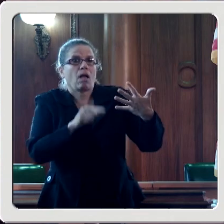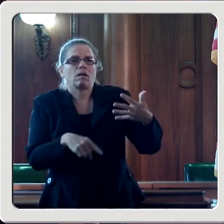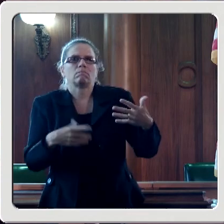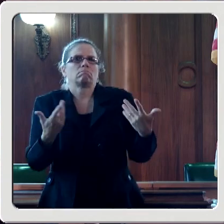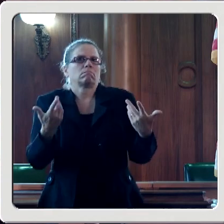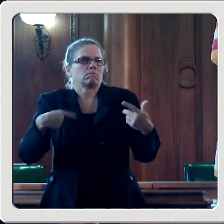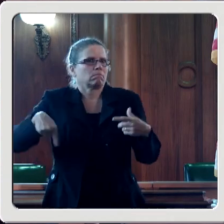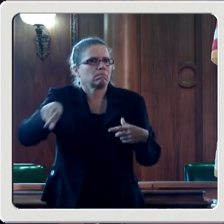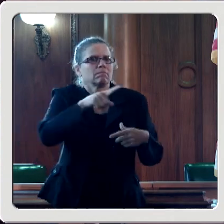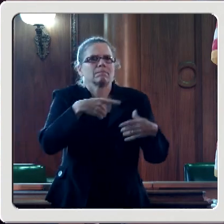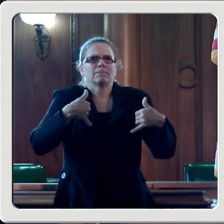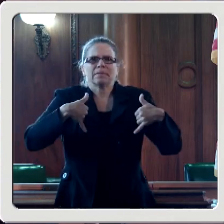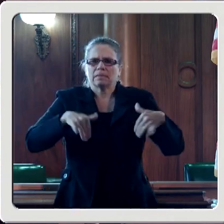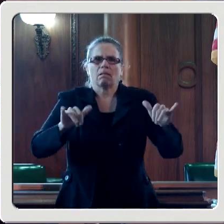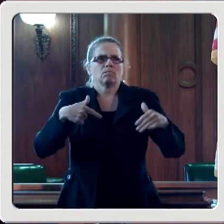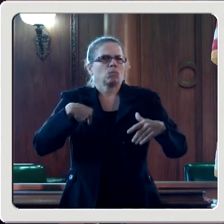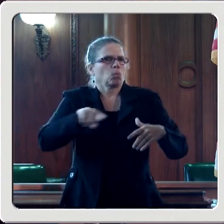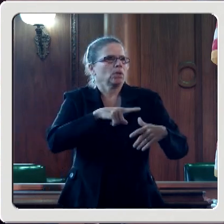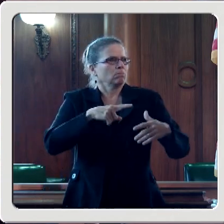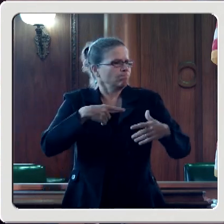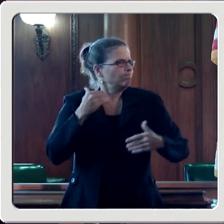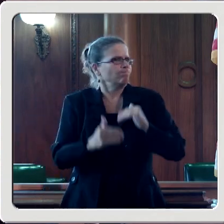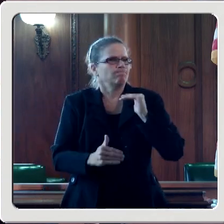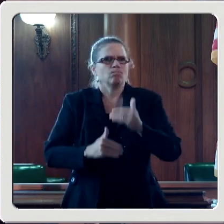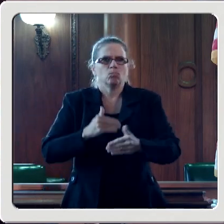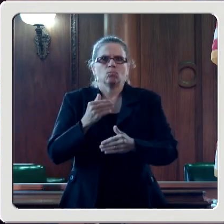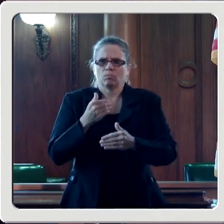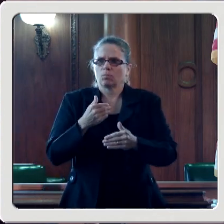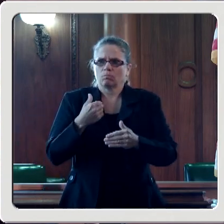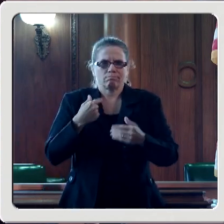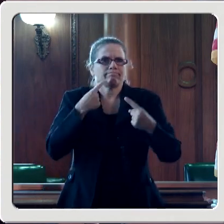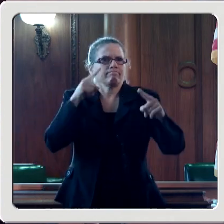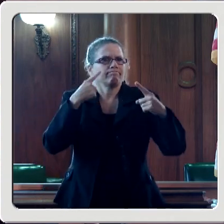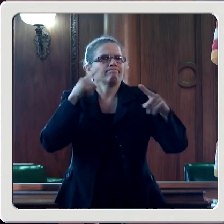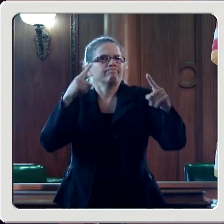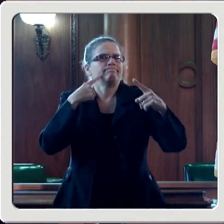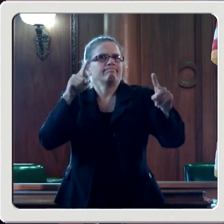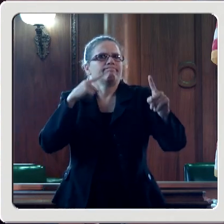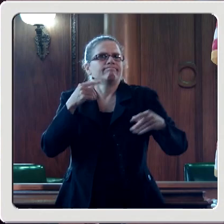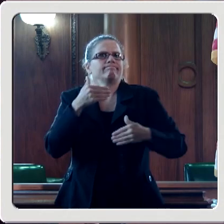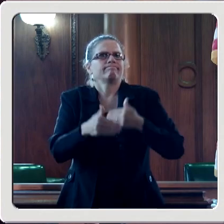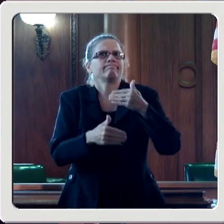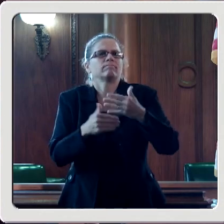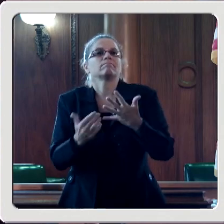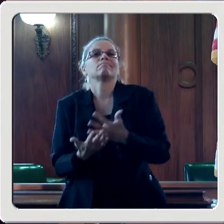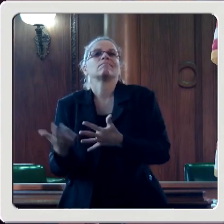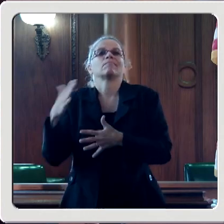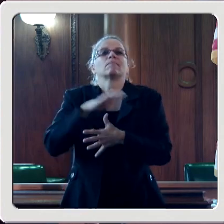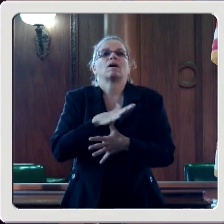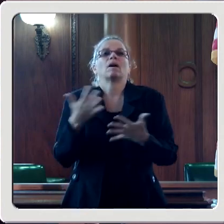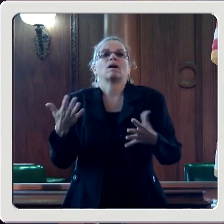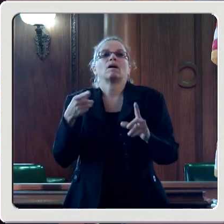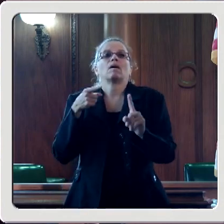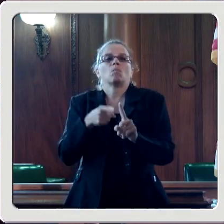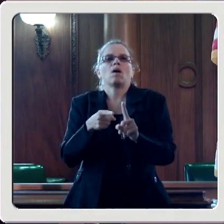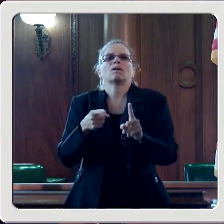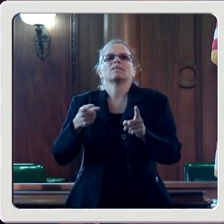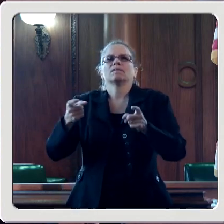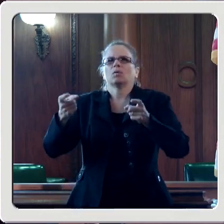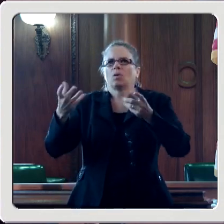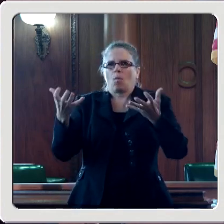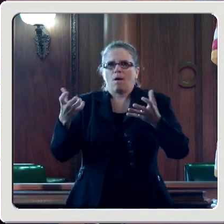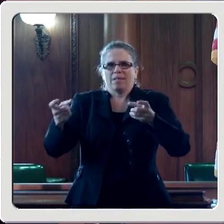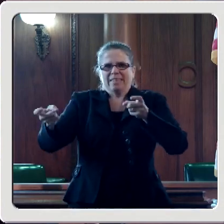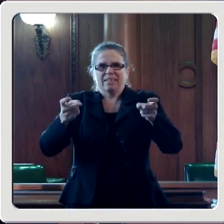is working. And again, our first priority is to be able to tame and defeat this COVID-19, which